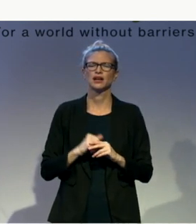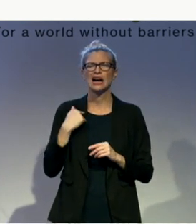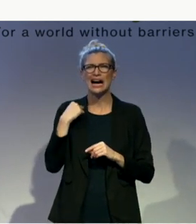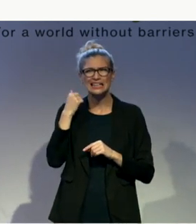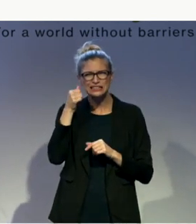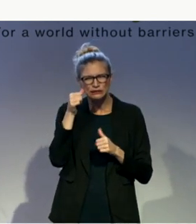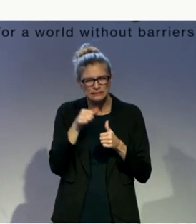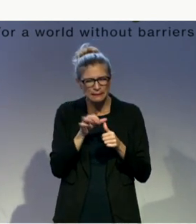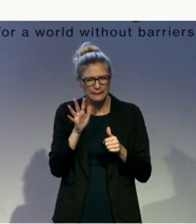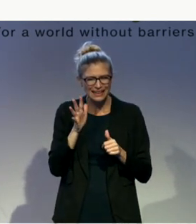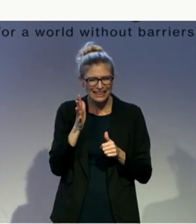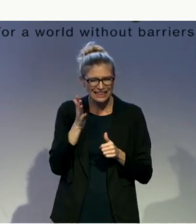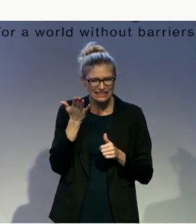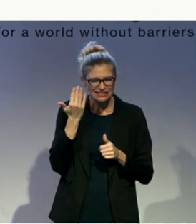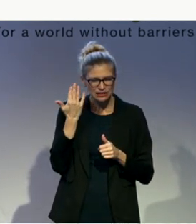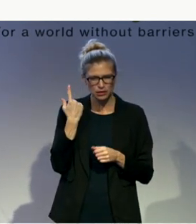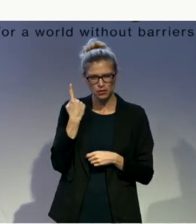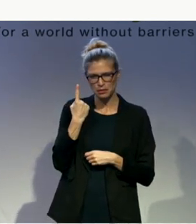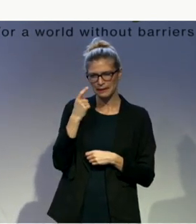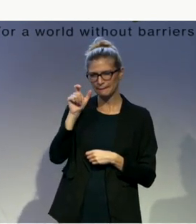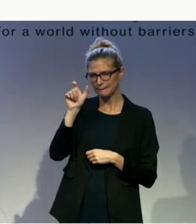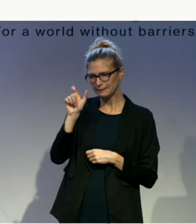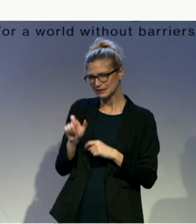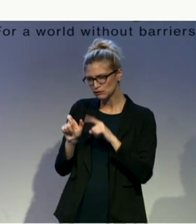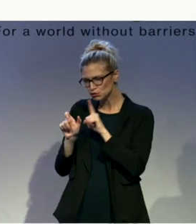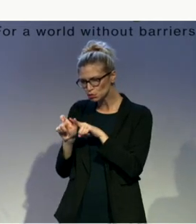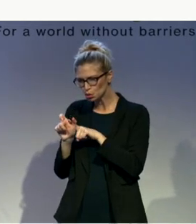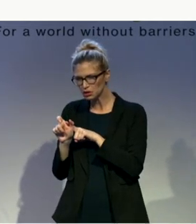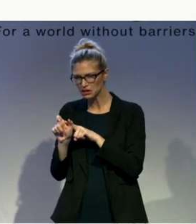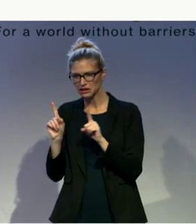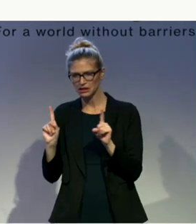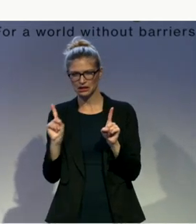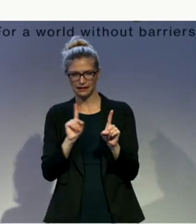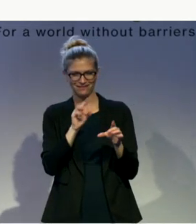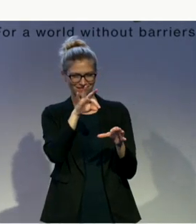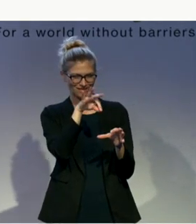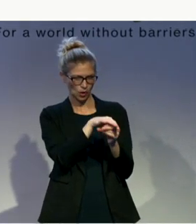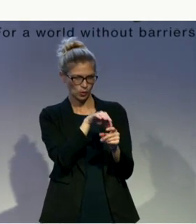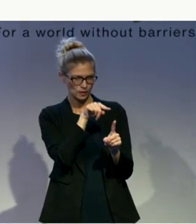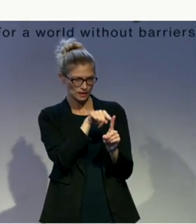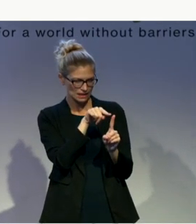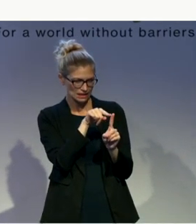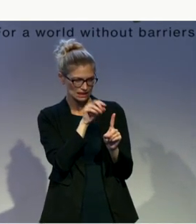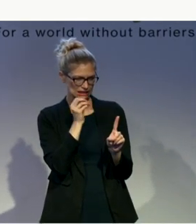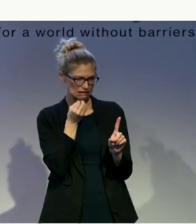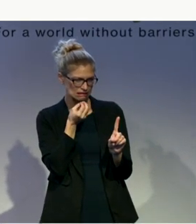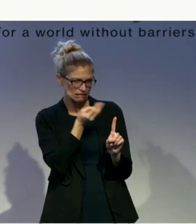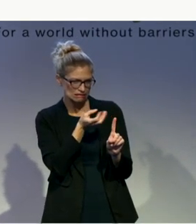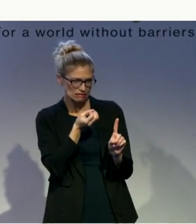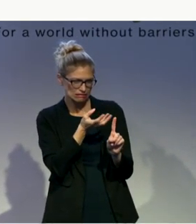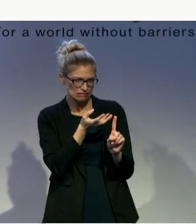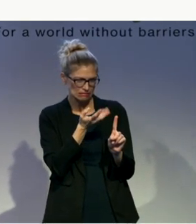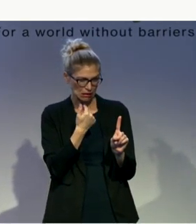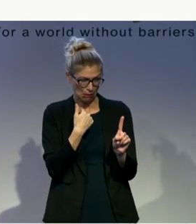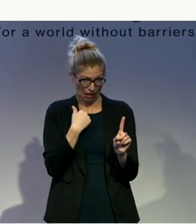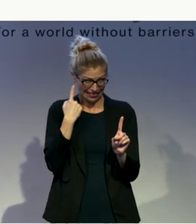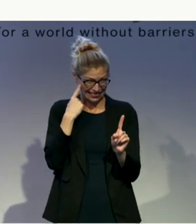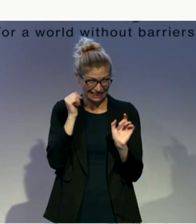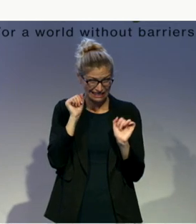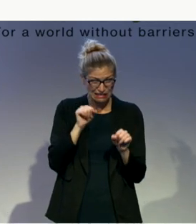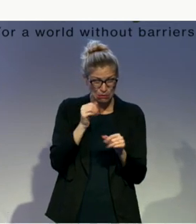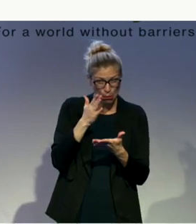teaching politics to voters, because that could be misused, right? Is that your question? Now, that's why the study circle is such